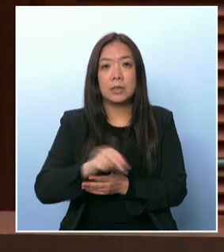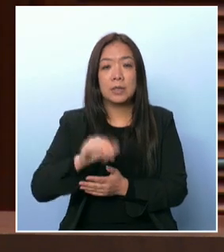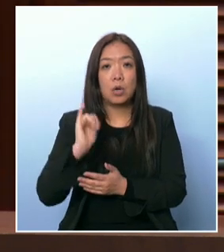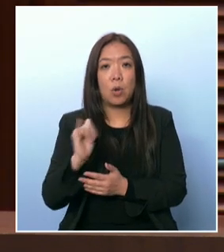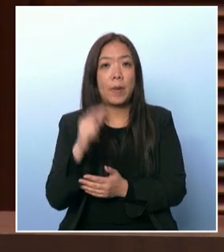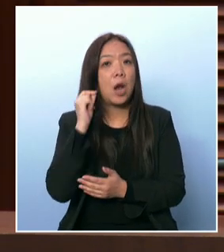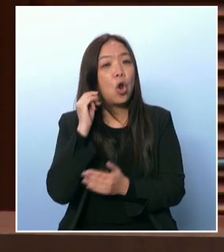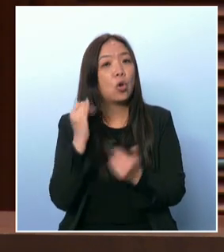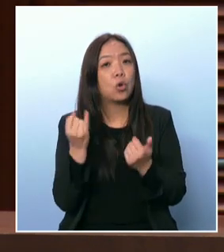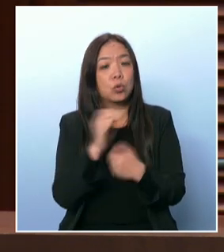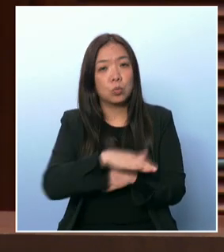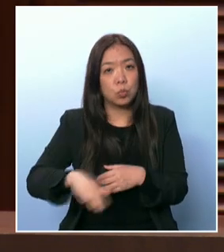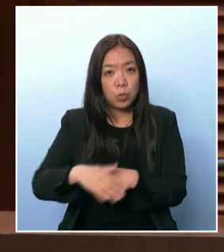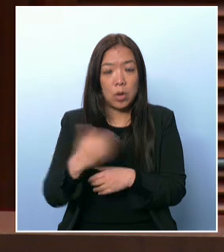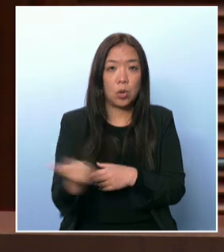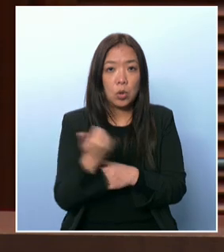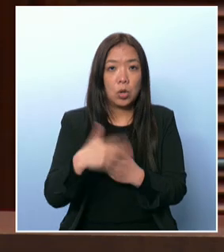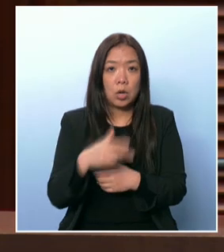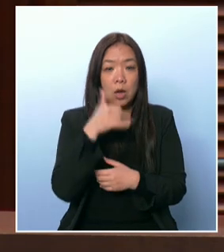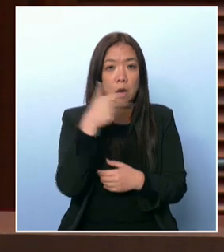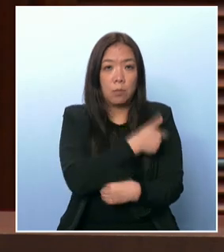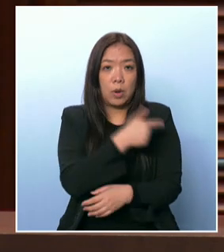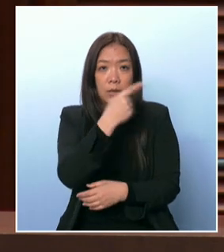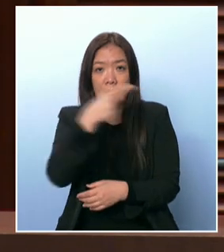primary 5 and 6 students. Now, since then,